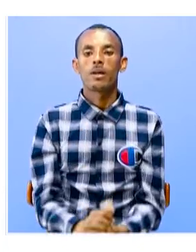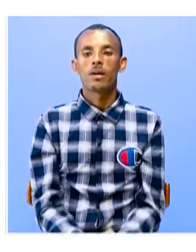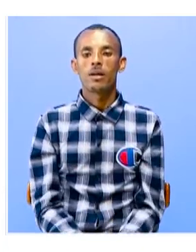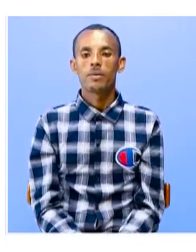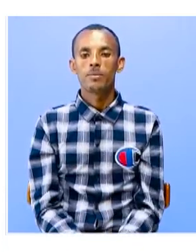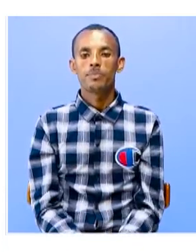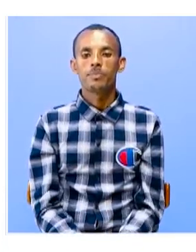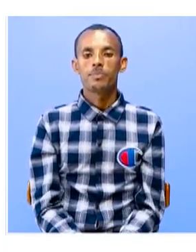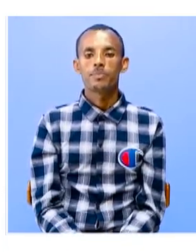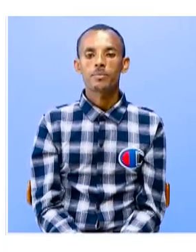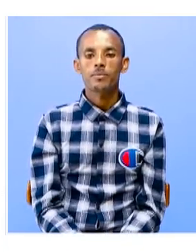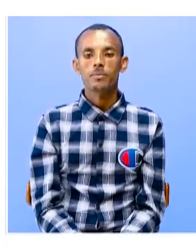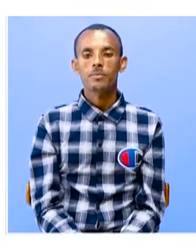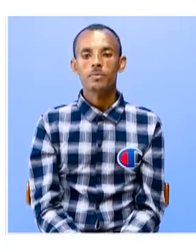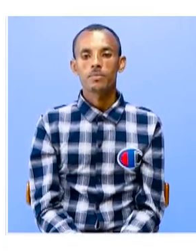figure